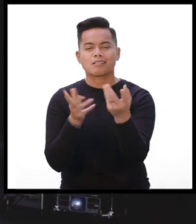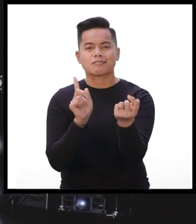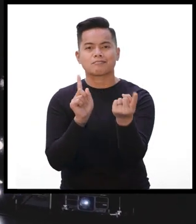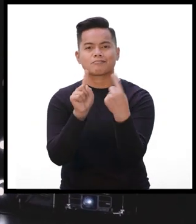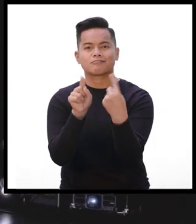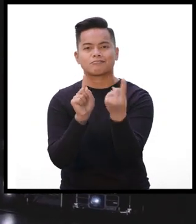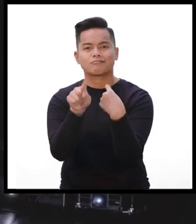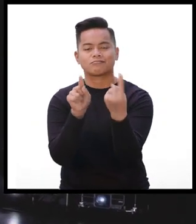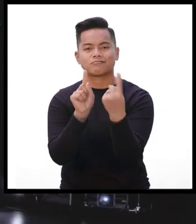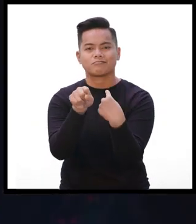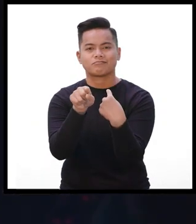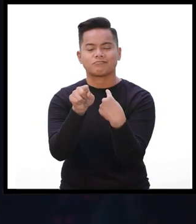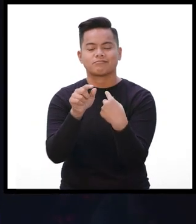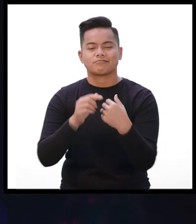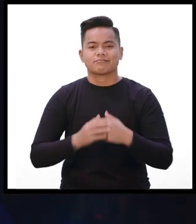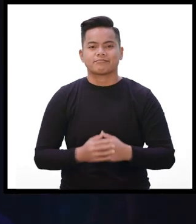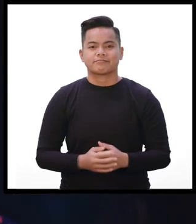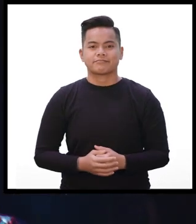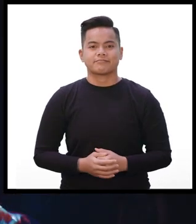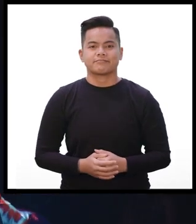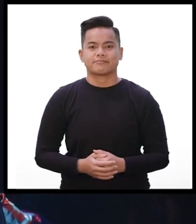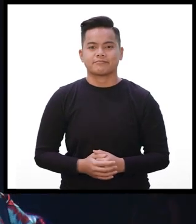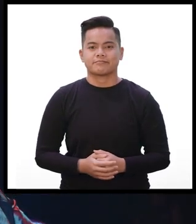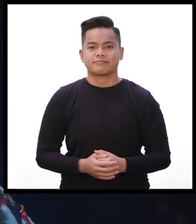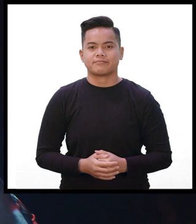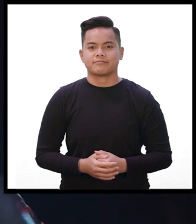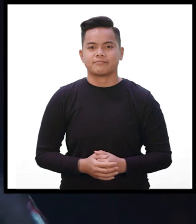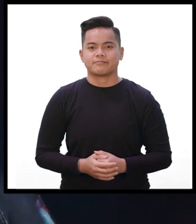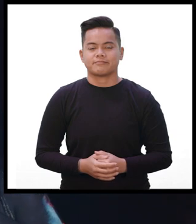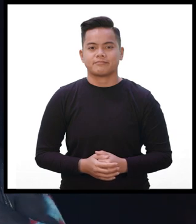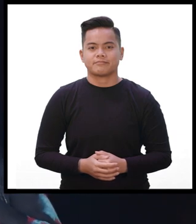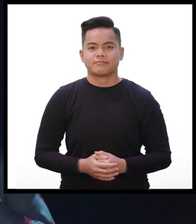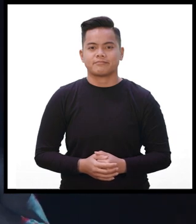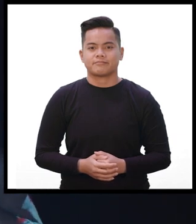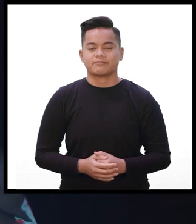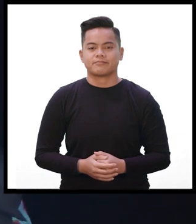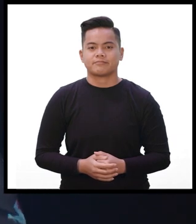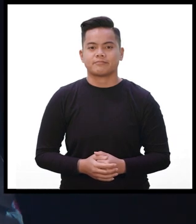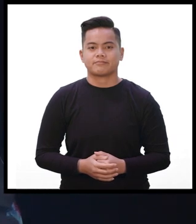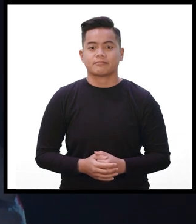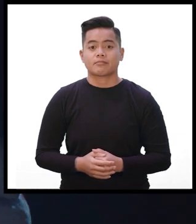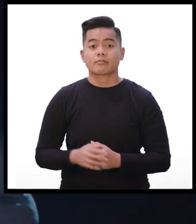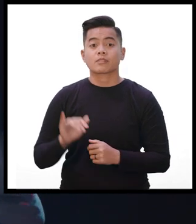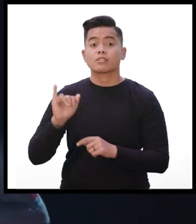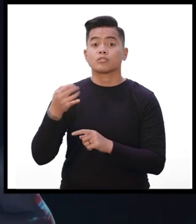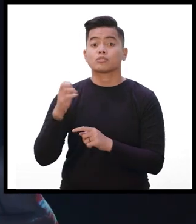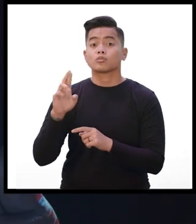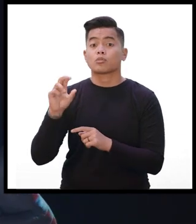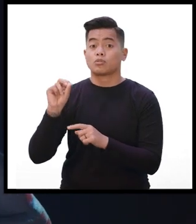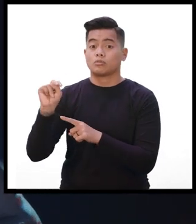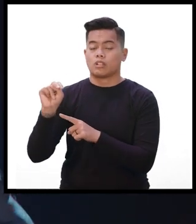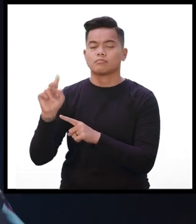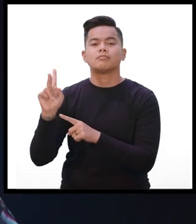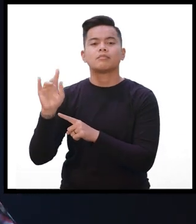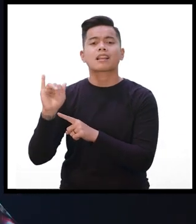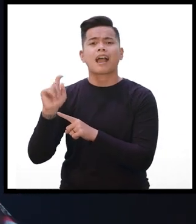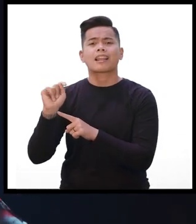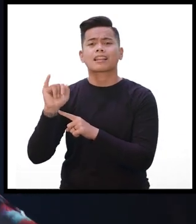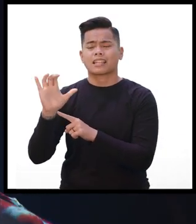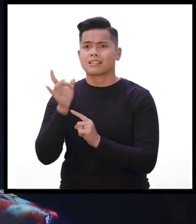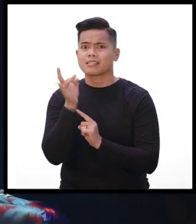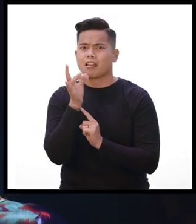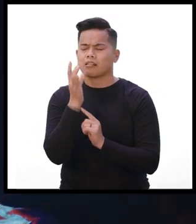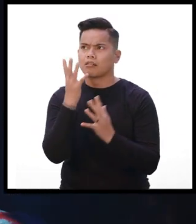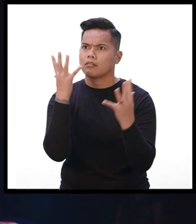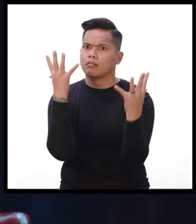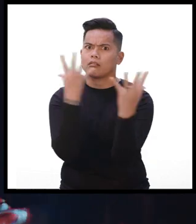conversation. Jerron rises, his palsied arm rested on his chest. Kinetic Light, it's a beautiful intervention. And I love